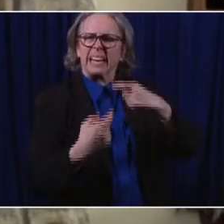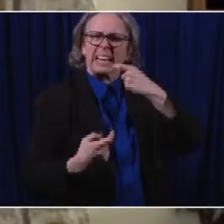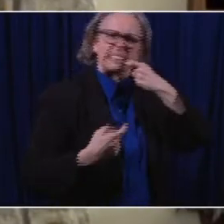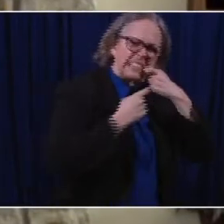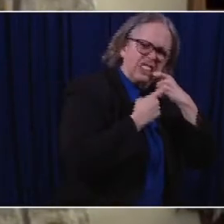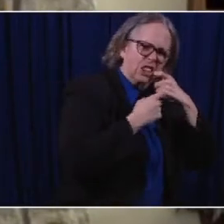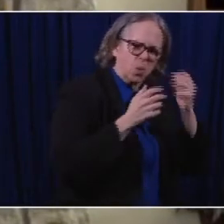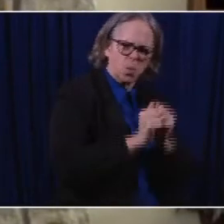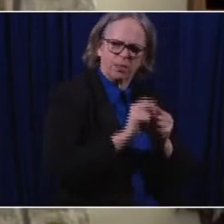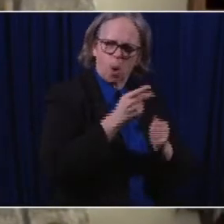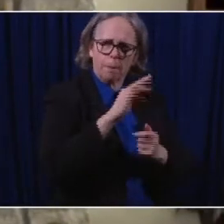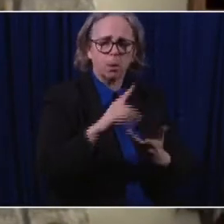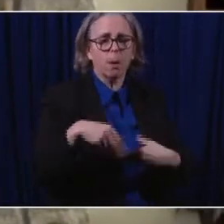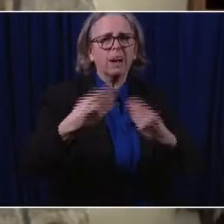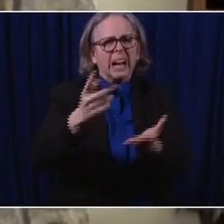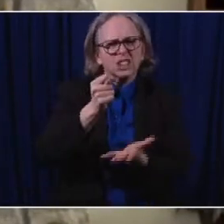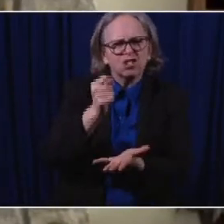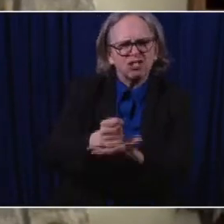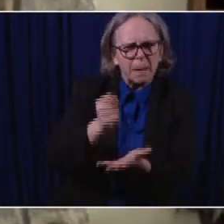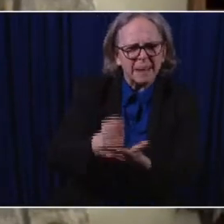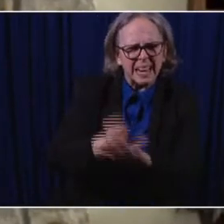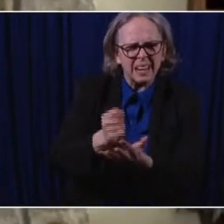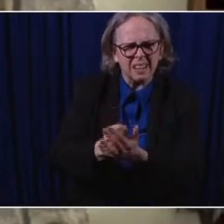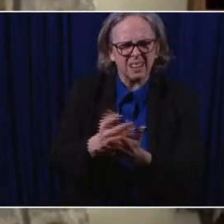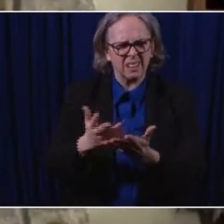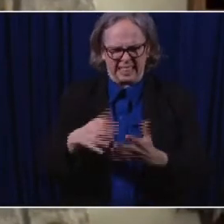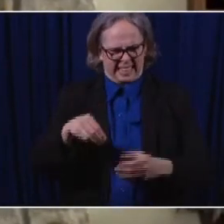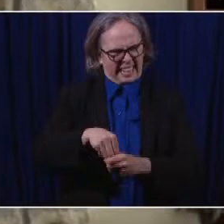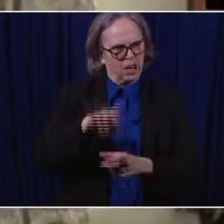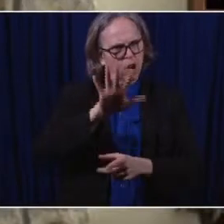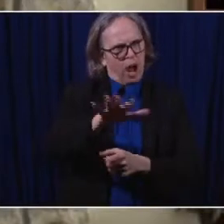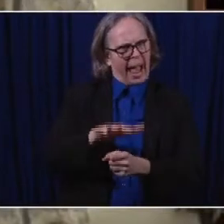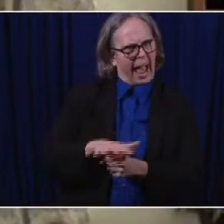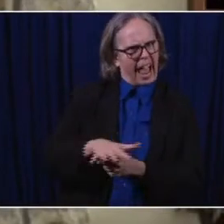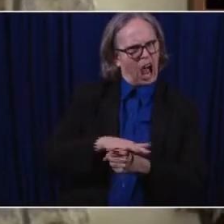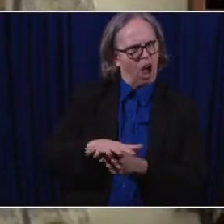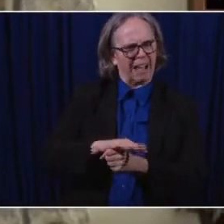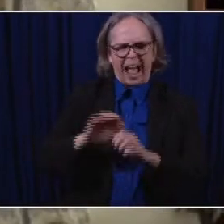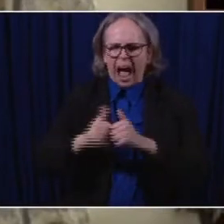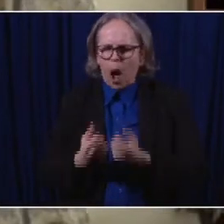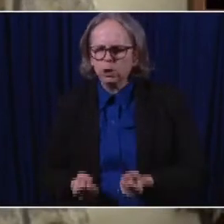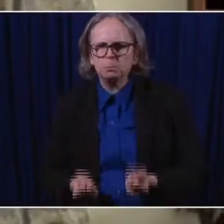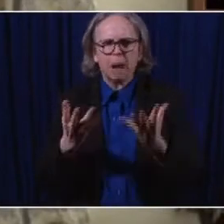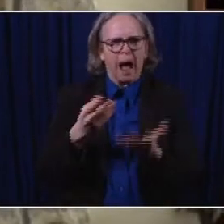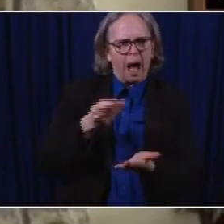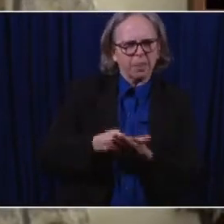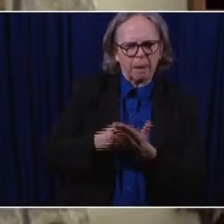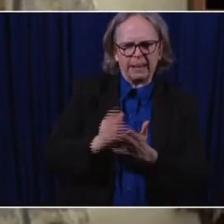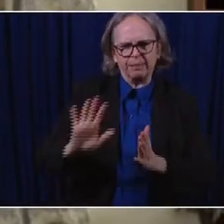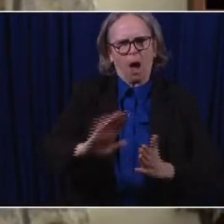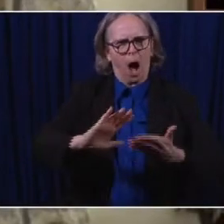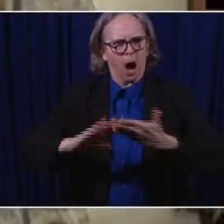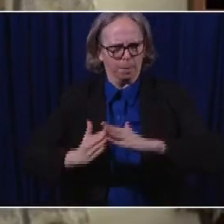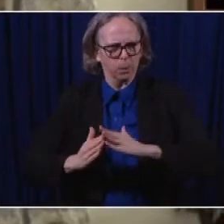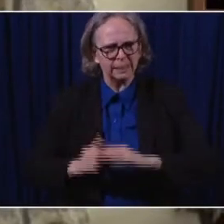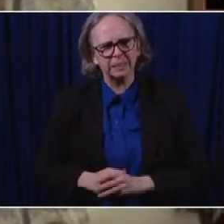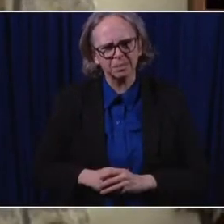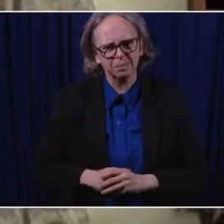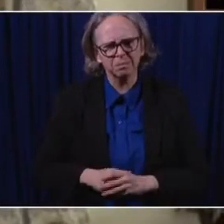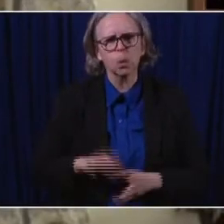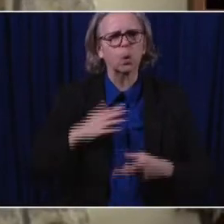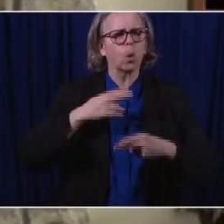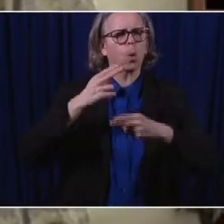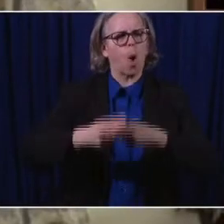whatever they think in their local community will make a difference. So we call this the One Ohio Plan. Focuses funding